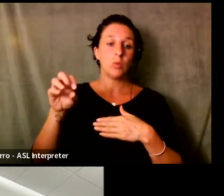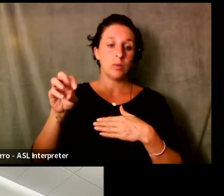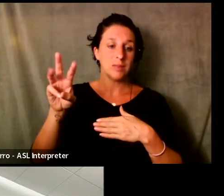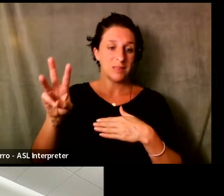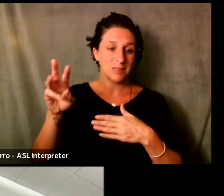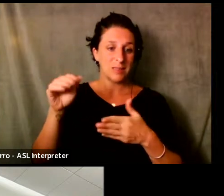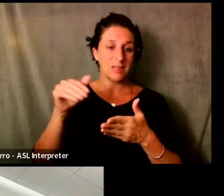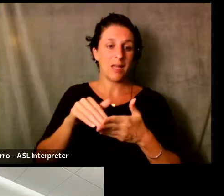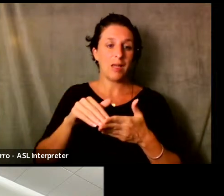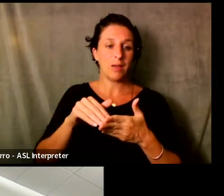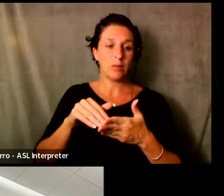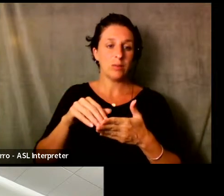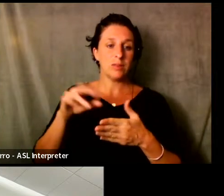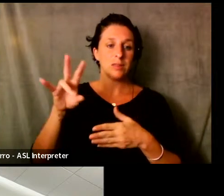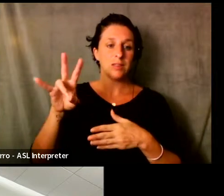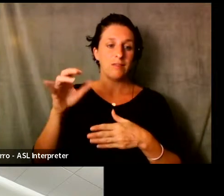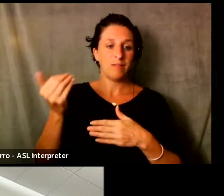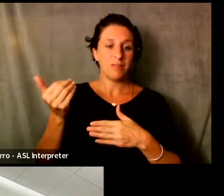$206,715,